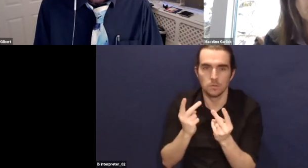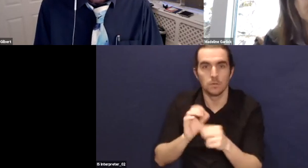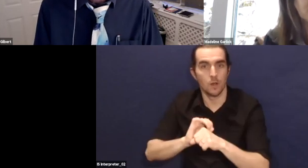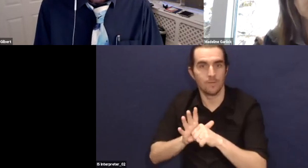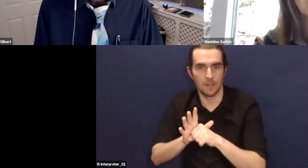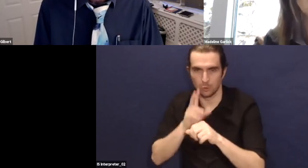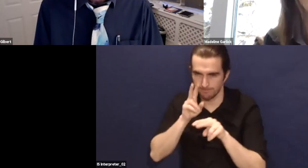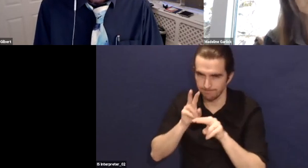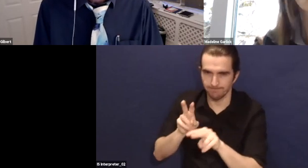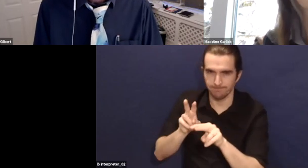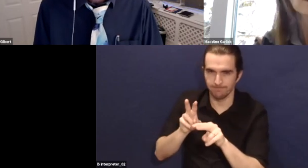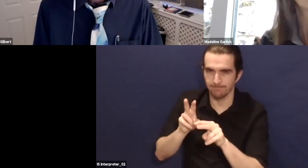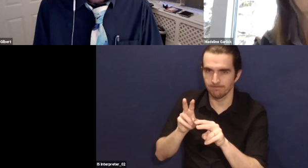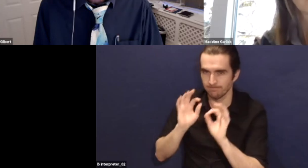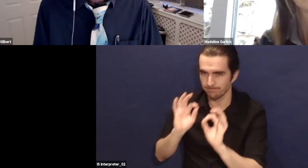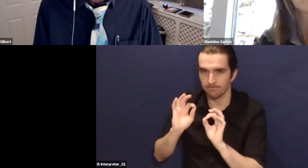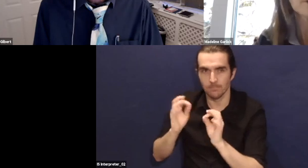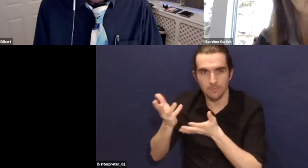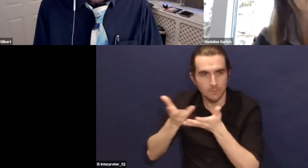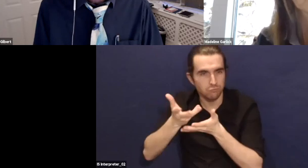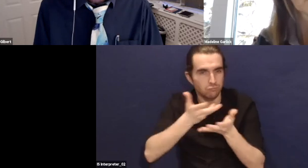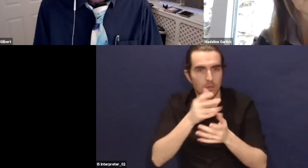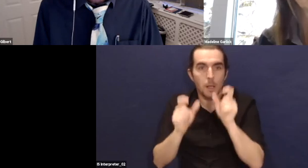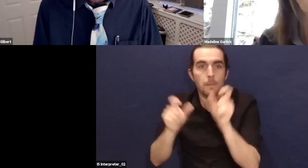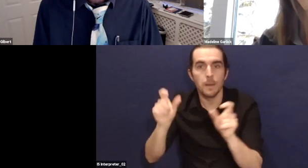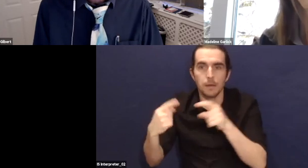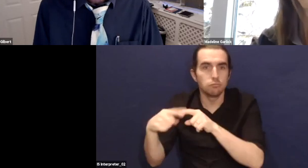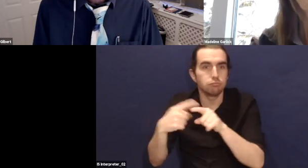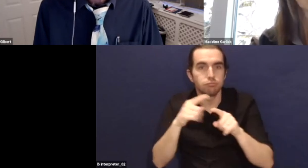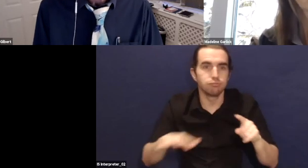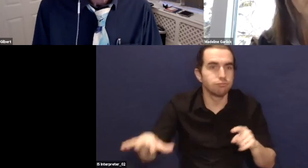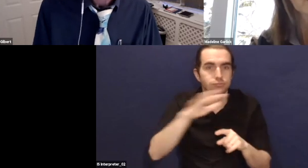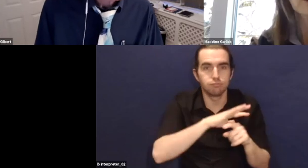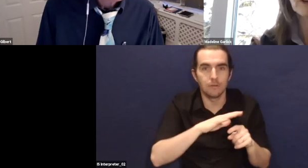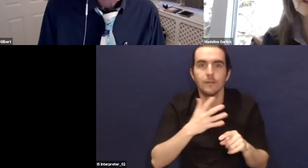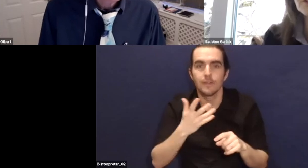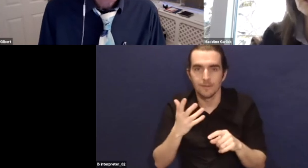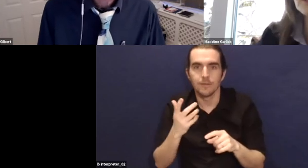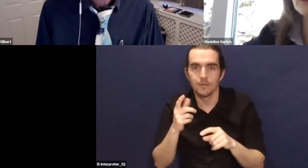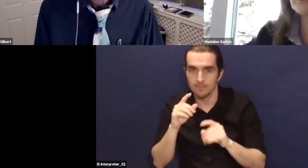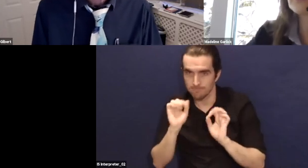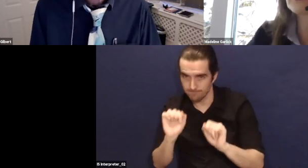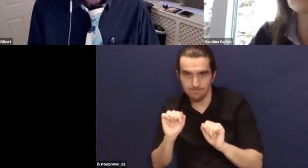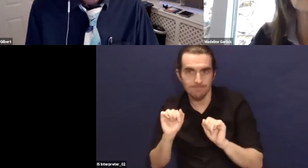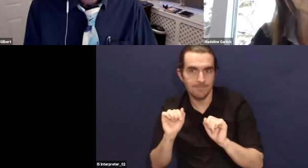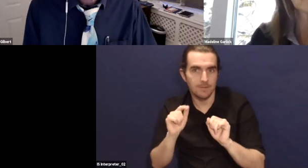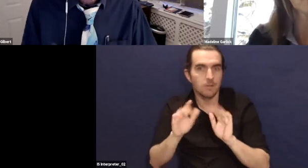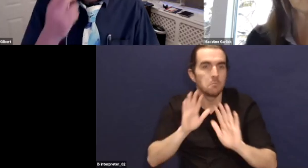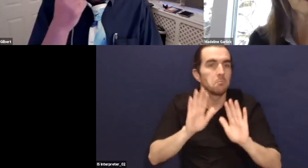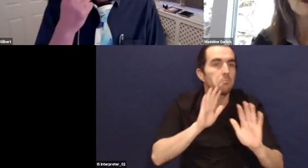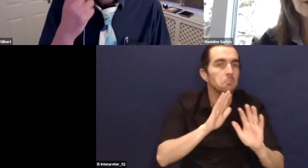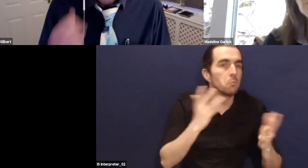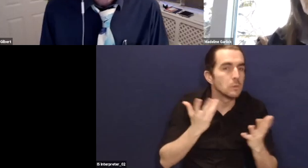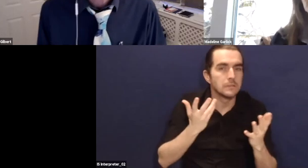their perspectives, because quite often they are the ones who have the insights about ways to address their own challenges and situations that can really